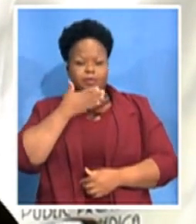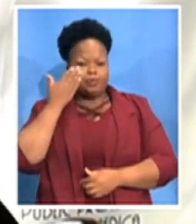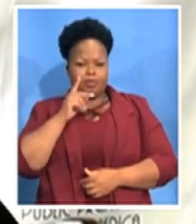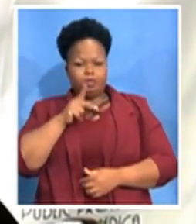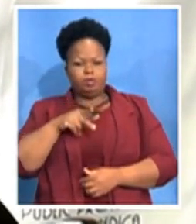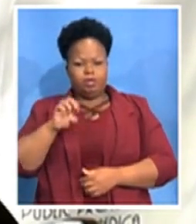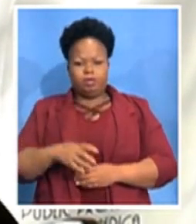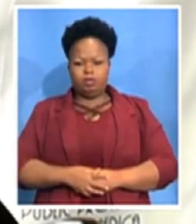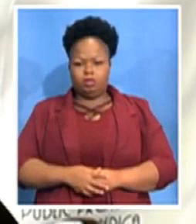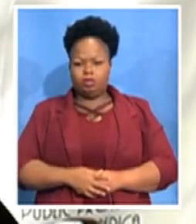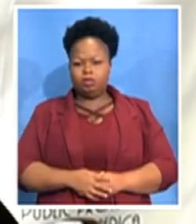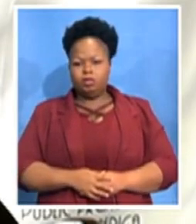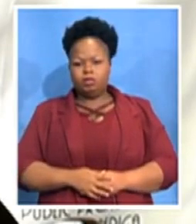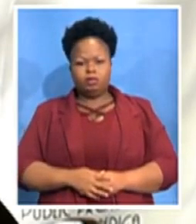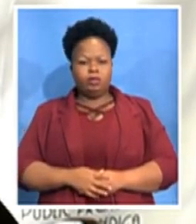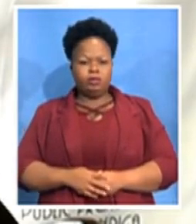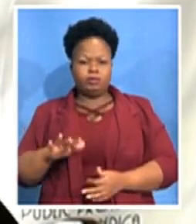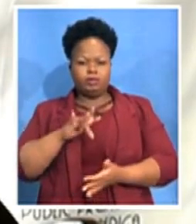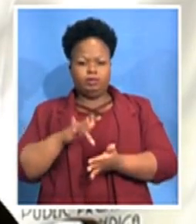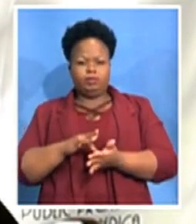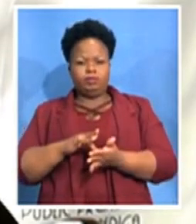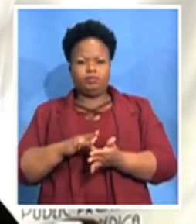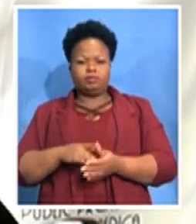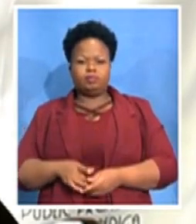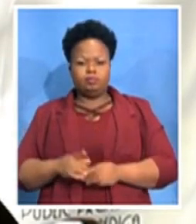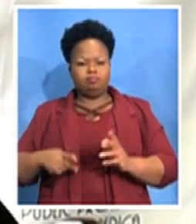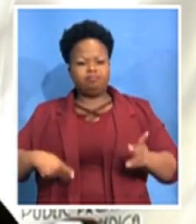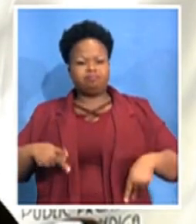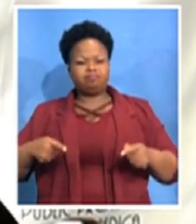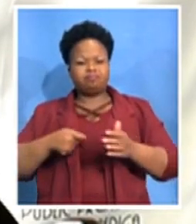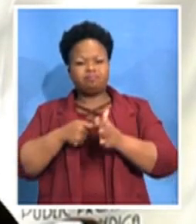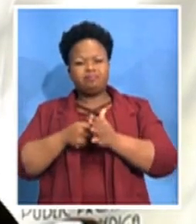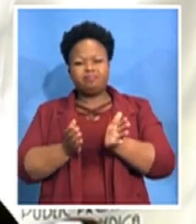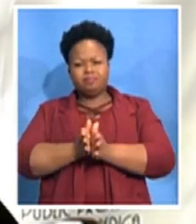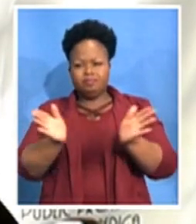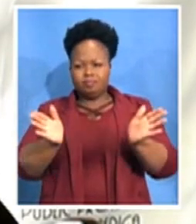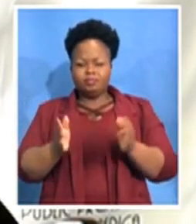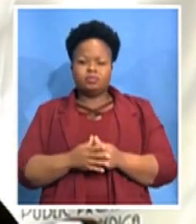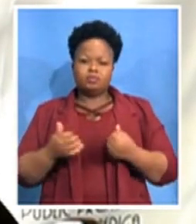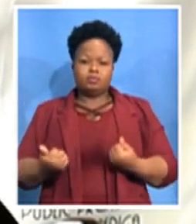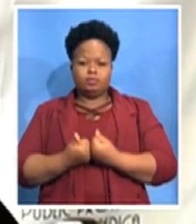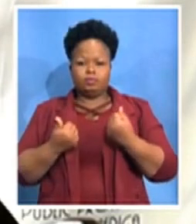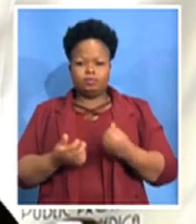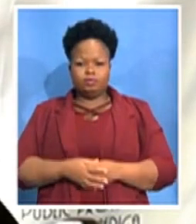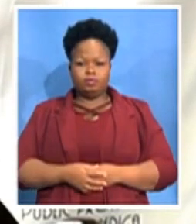Centralization of procurement in general is a huge challenge for these hospitals.